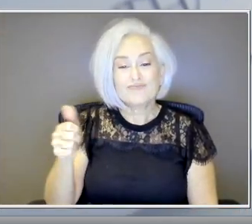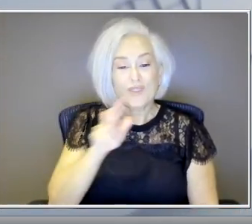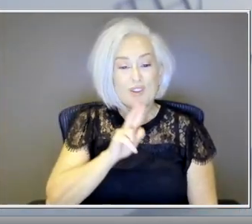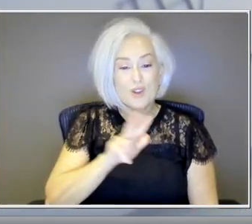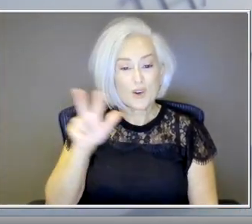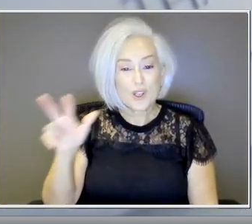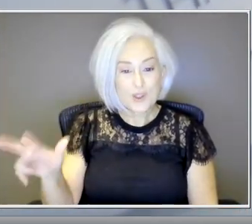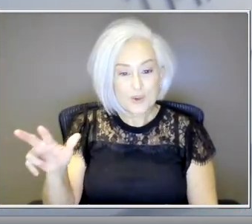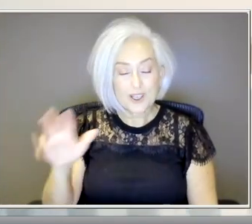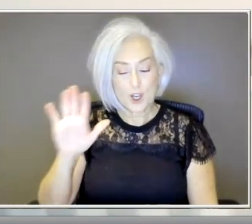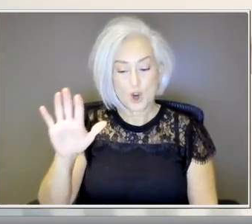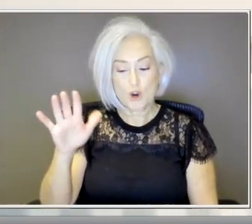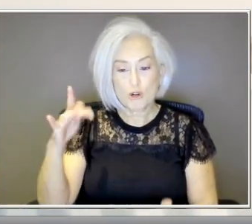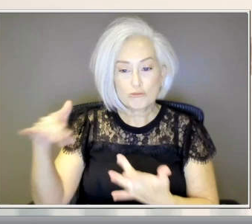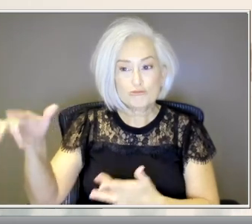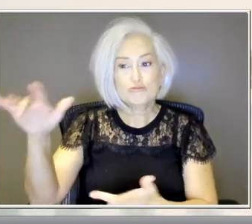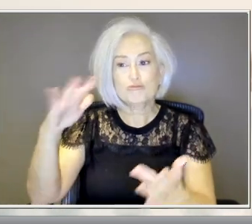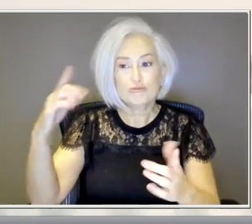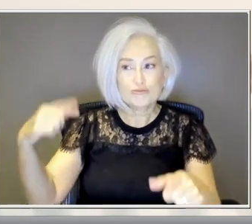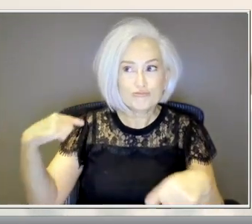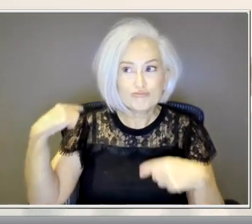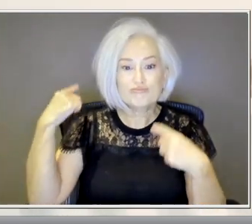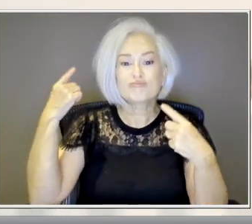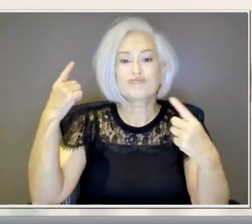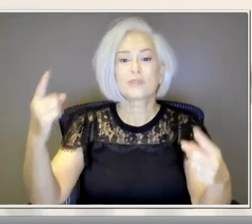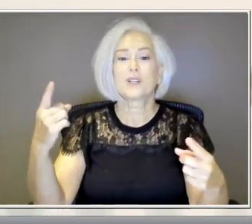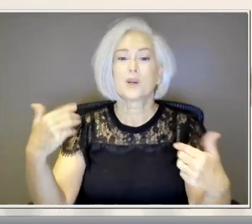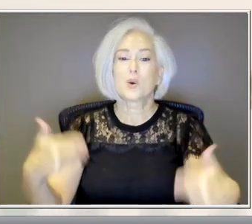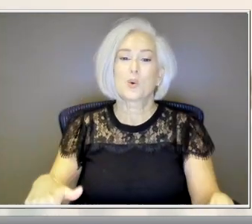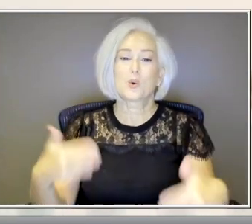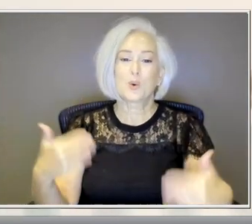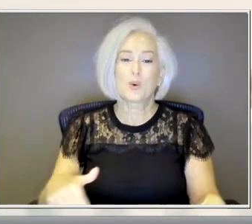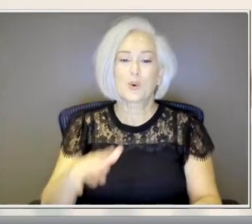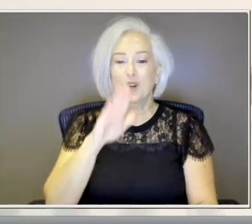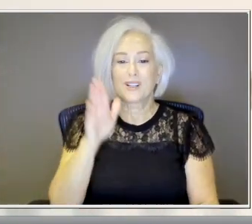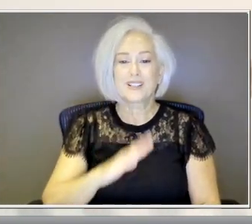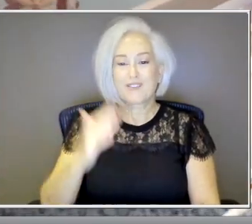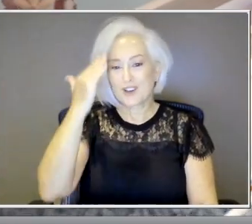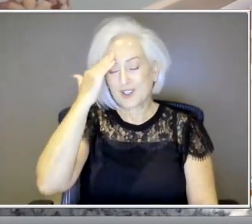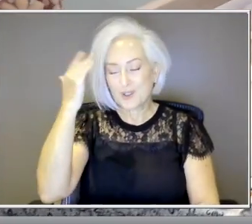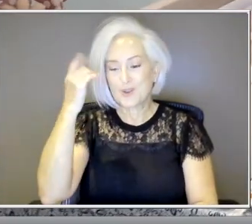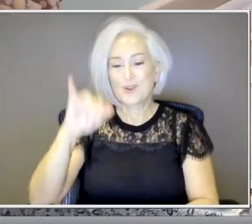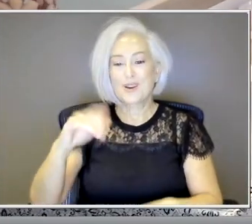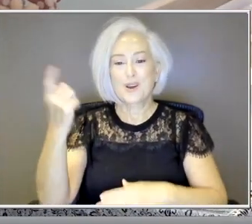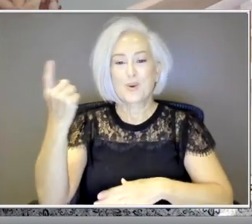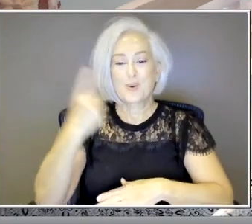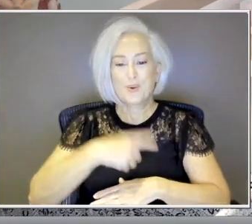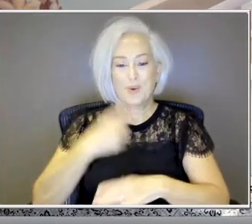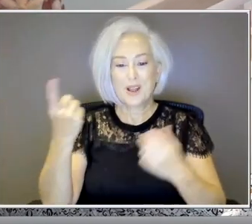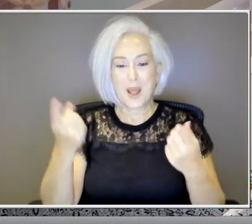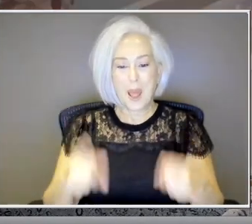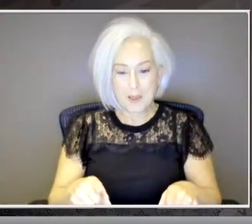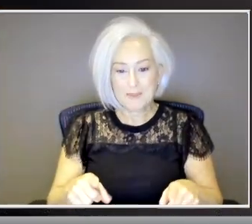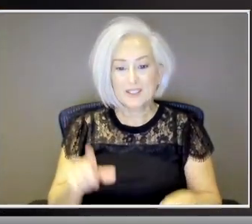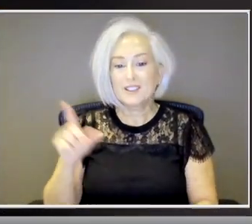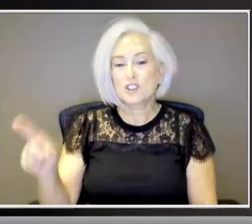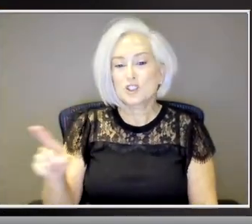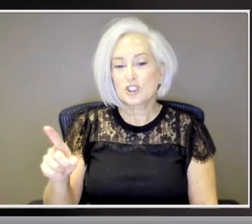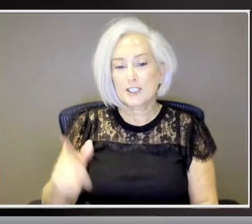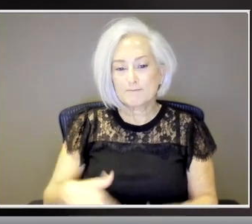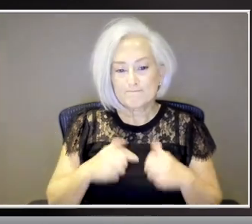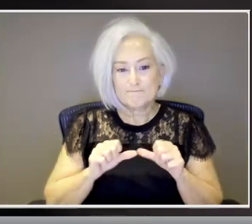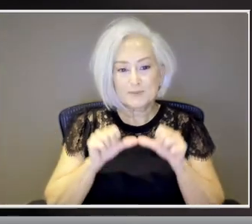a long time coming. I didn't ever know this day would come. Haley has survived more unique health problems and scares